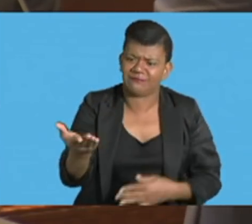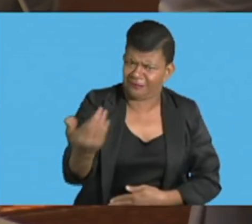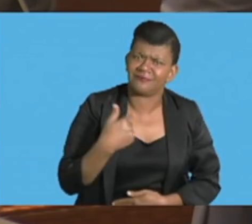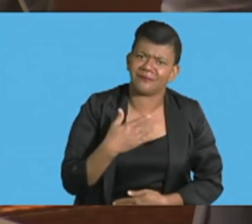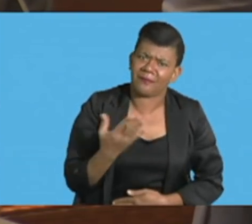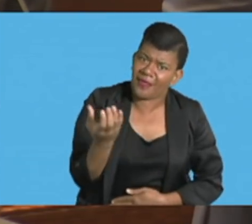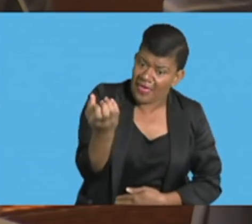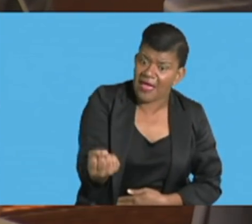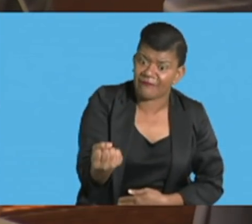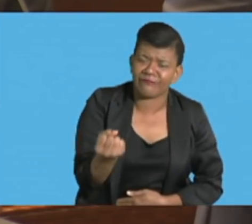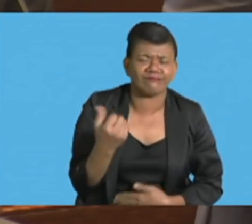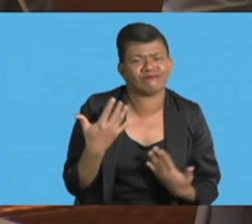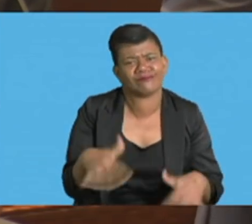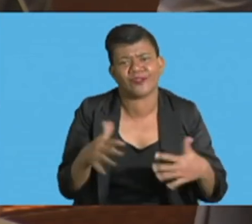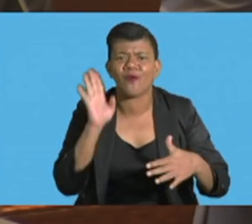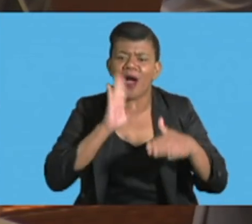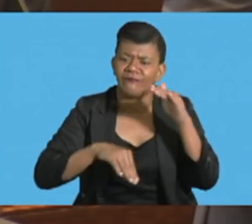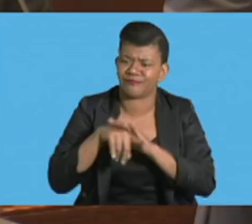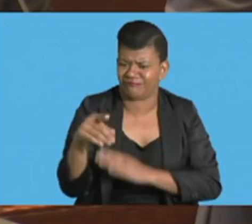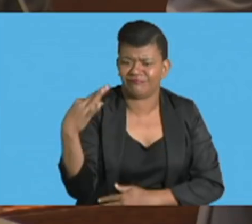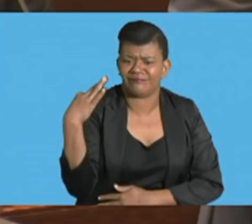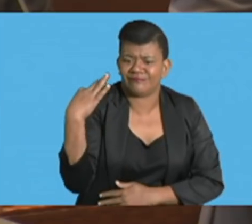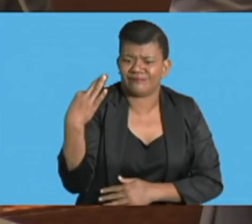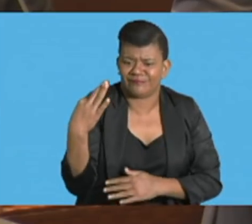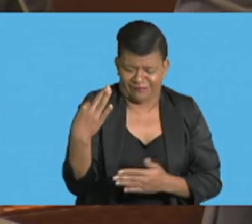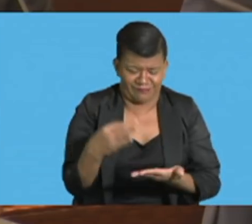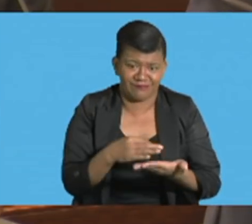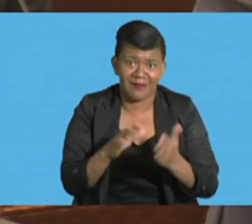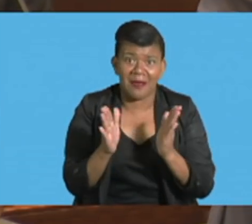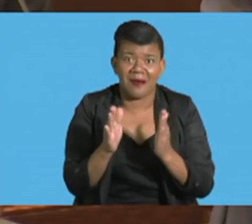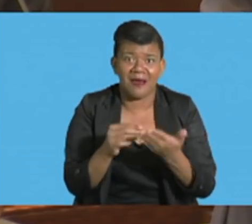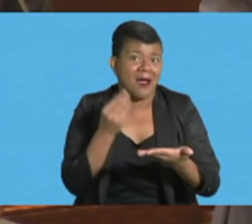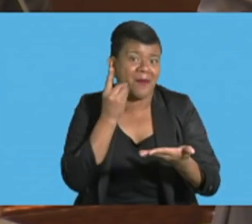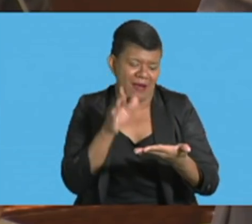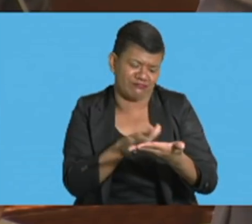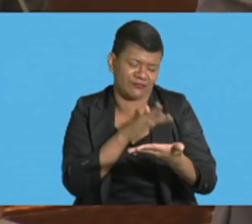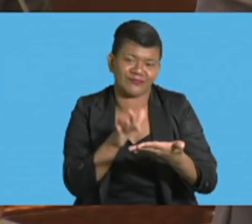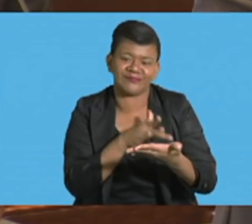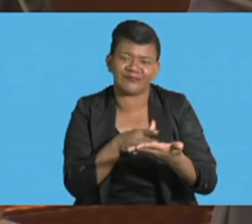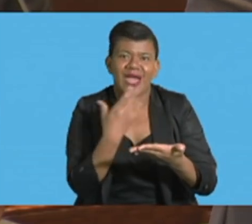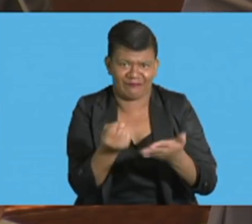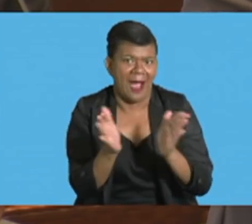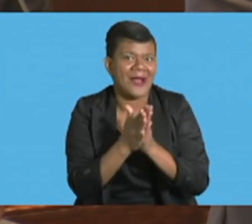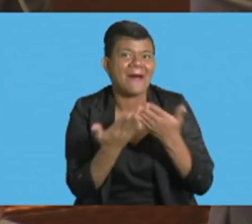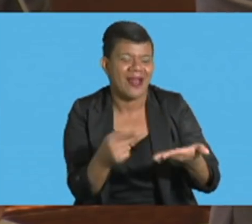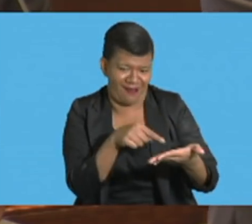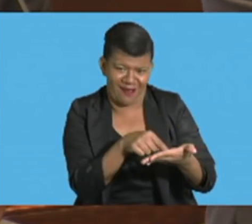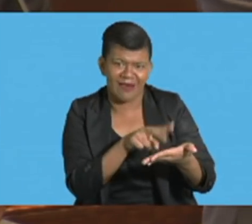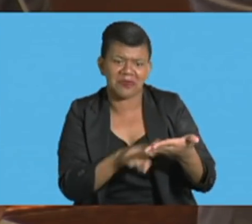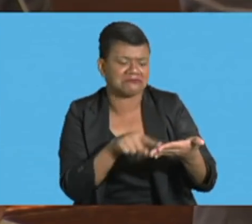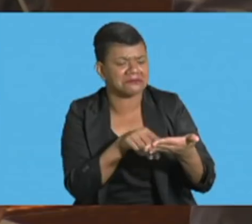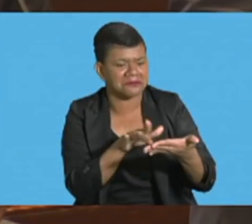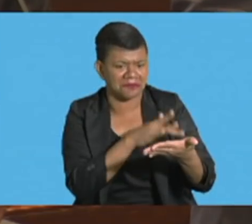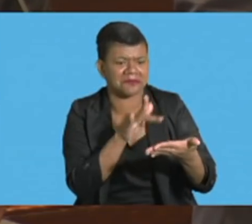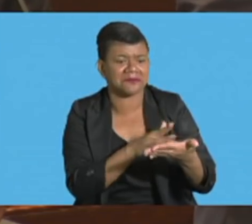app in this technology that we have. And I carry a Bible a little bit